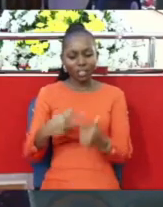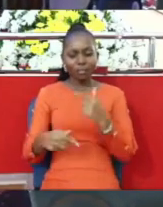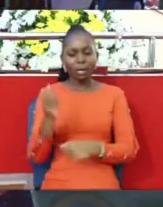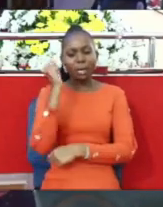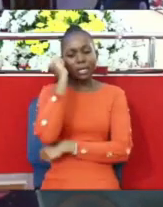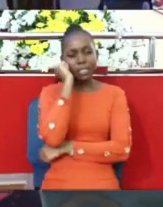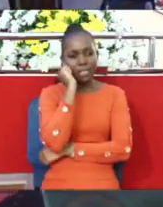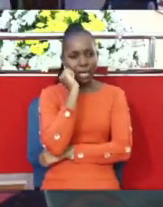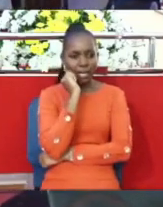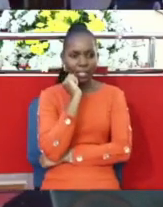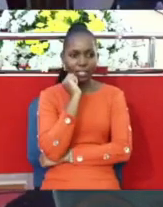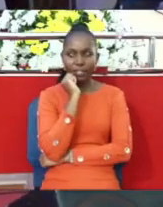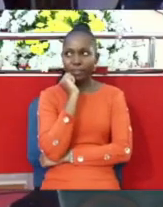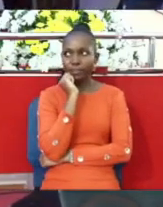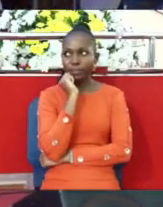caption says,